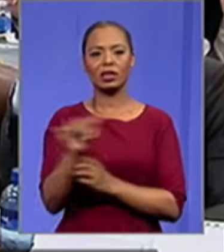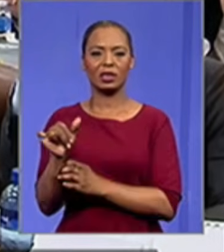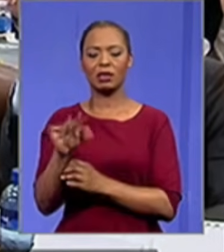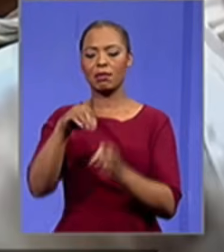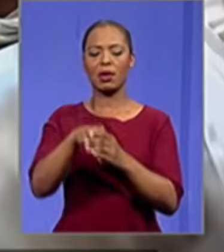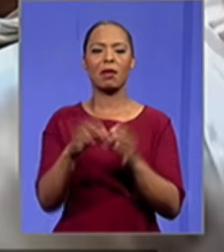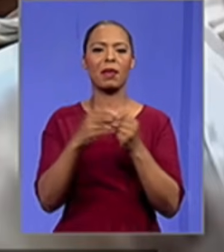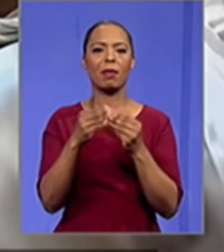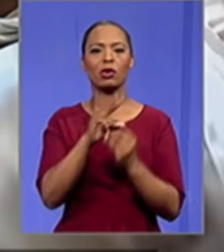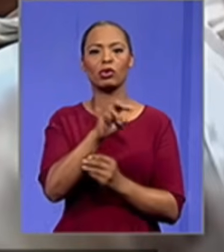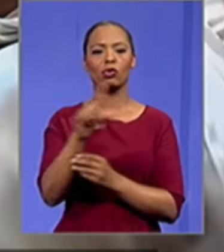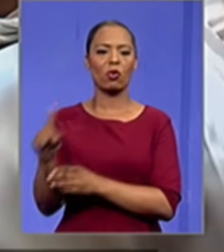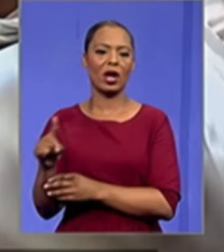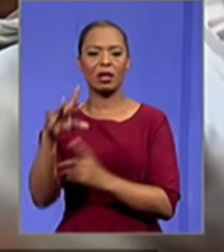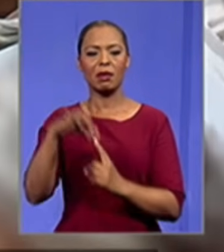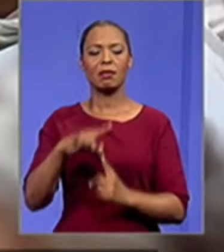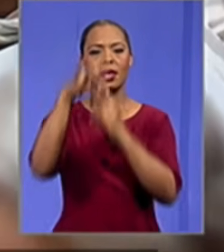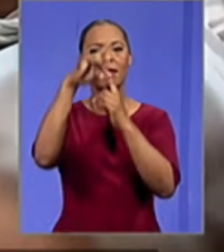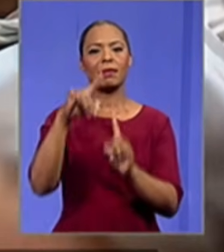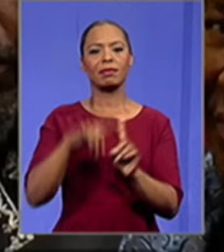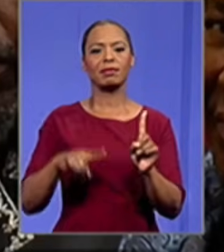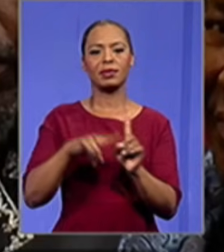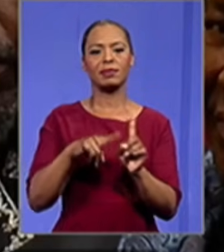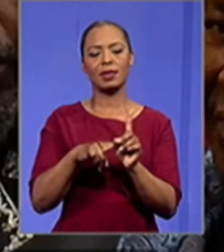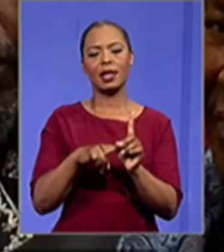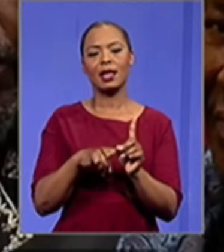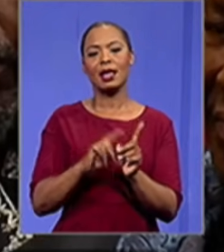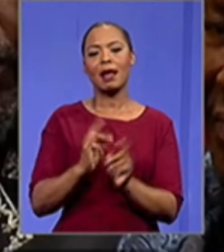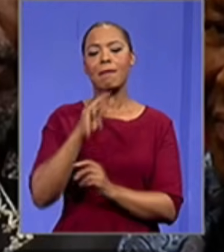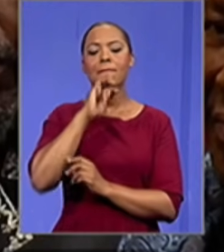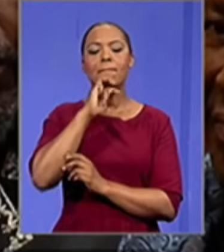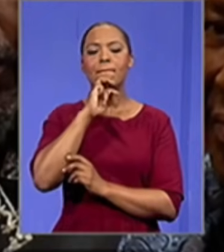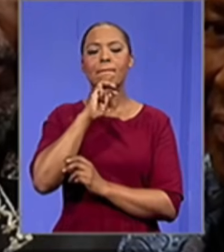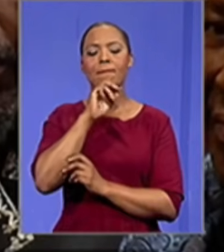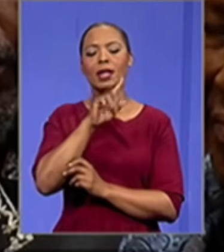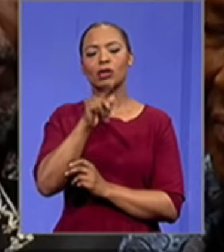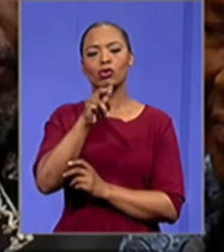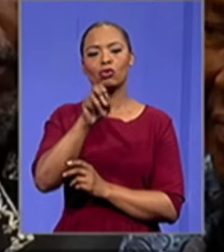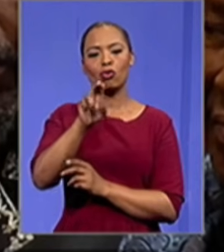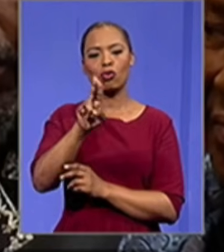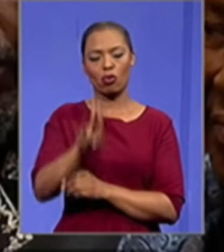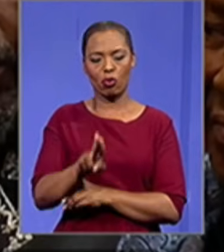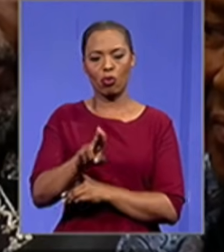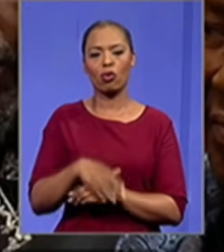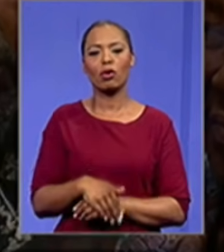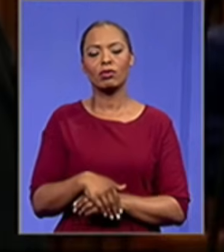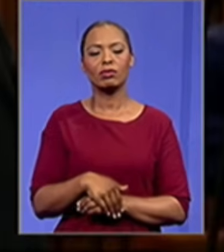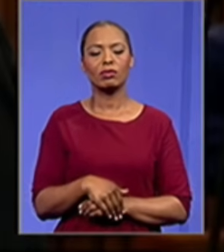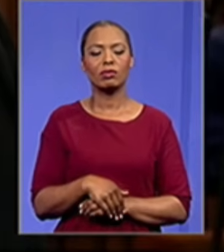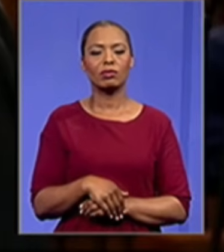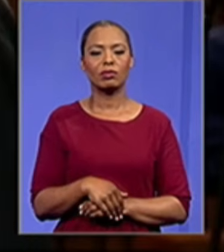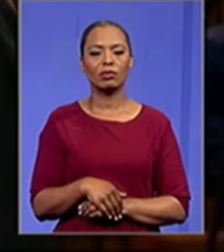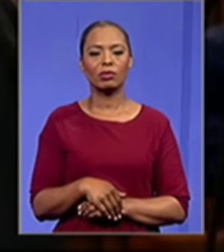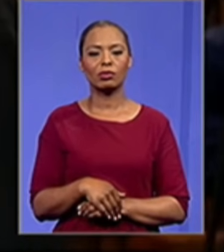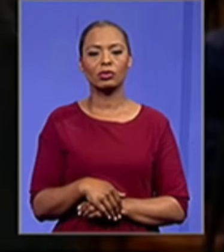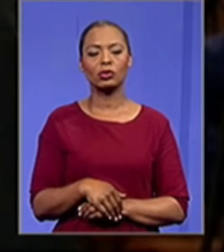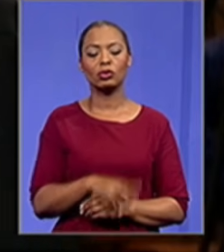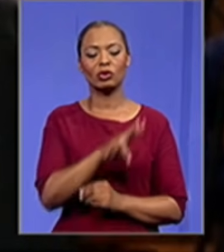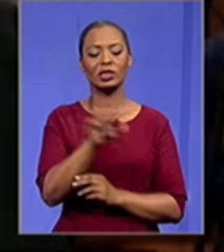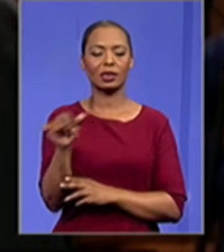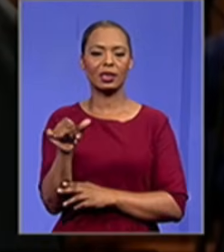kopanong ya 2021 e go thapilweng Prince Misuzulu ka Zwelithini jaaka motlhatlhami wa kgosikgolo. 26 people